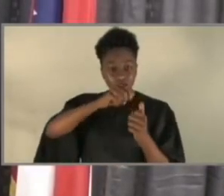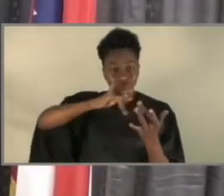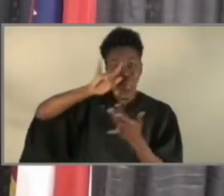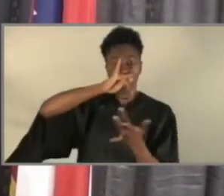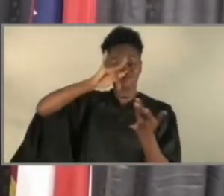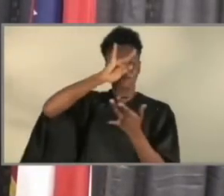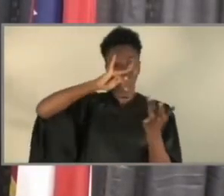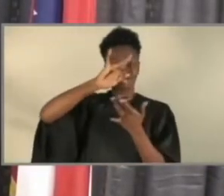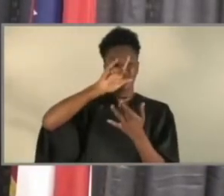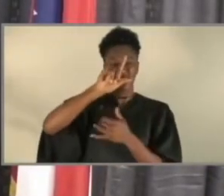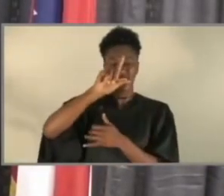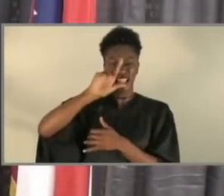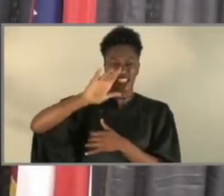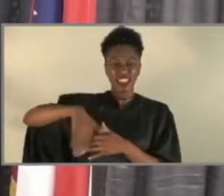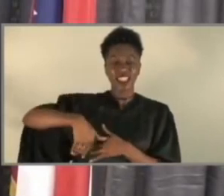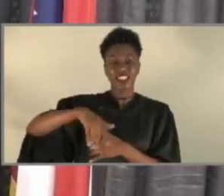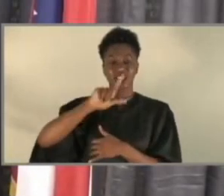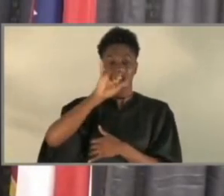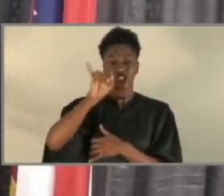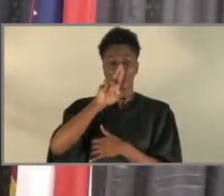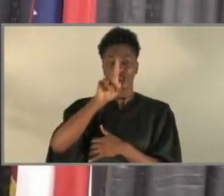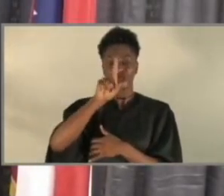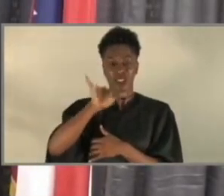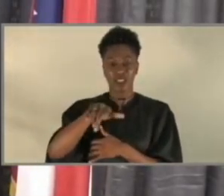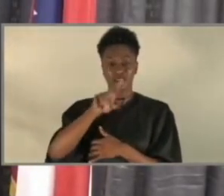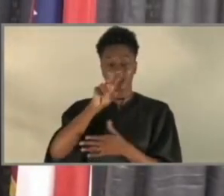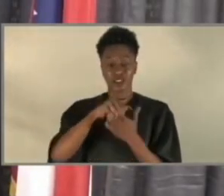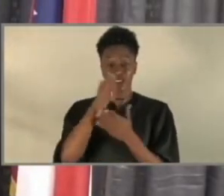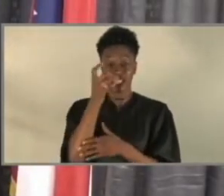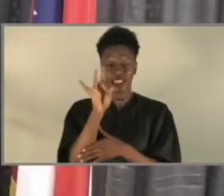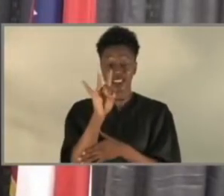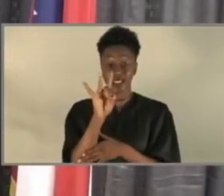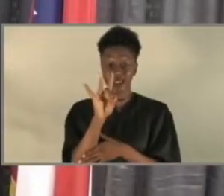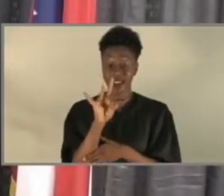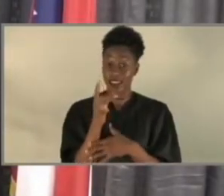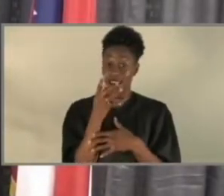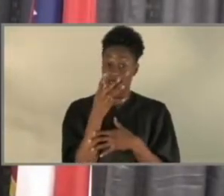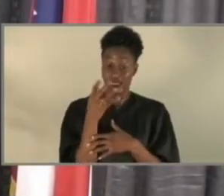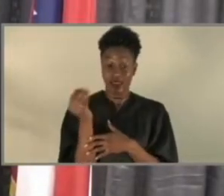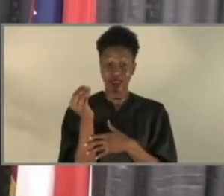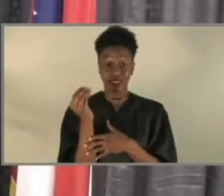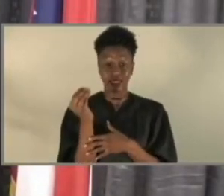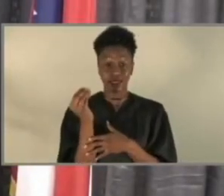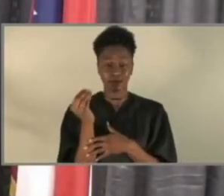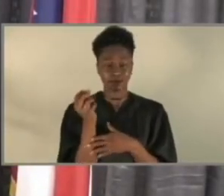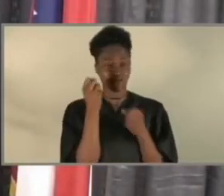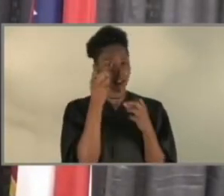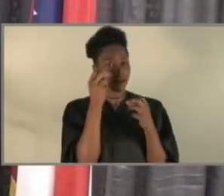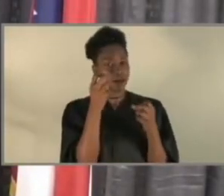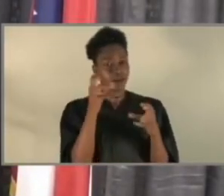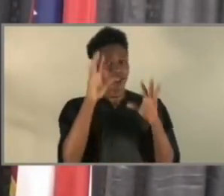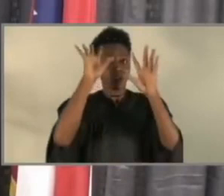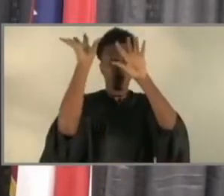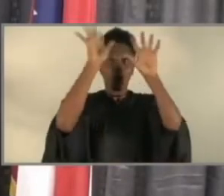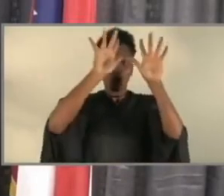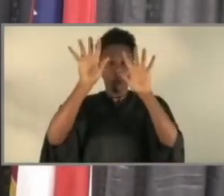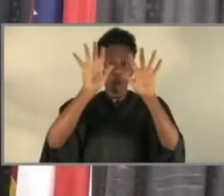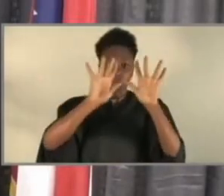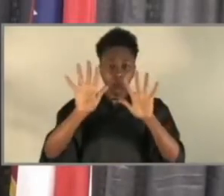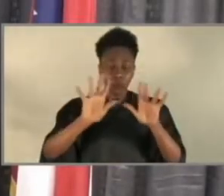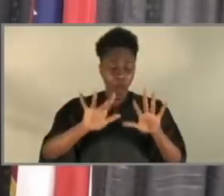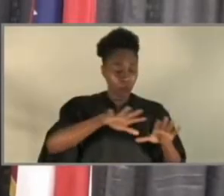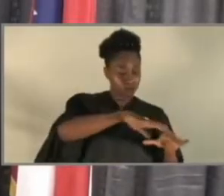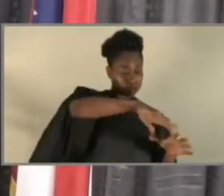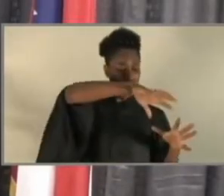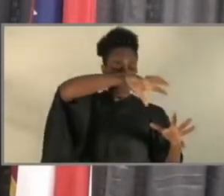July of 2018, and you rounded out the year with mounds of snow delivered by